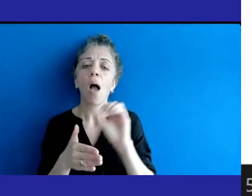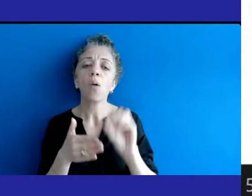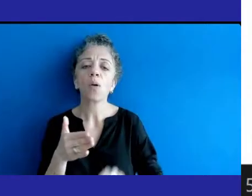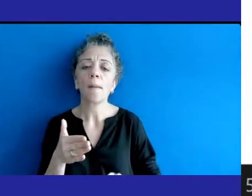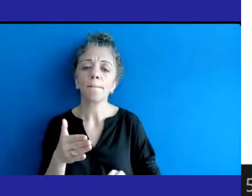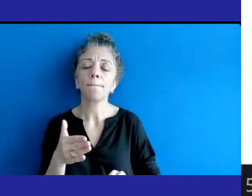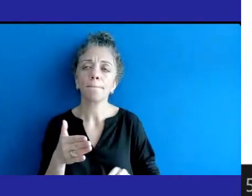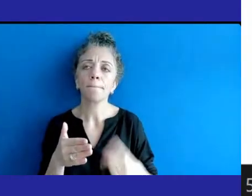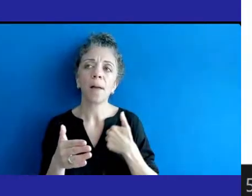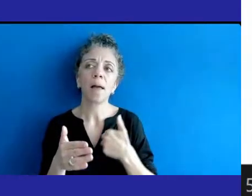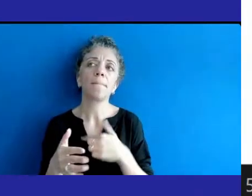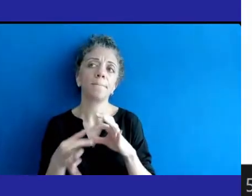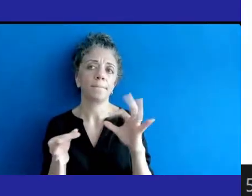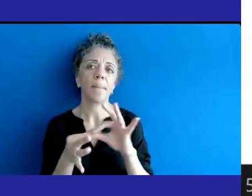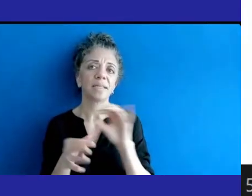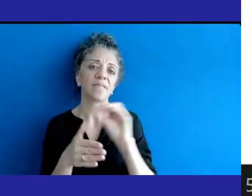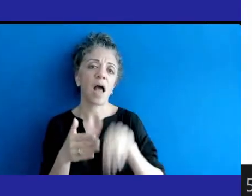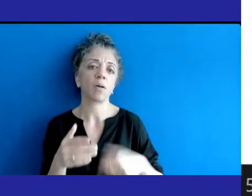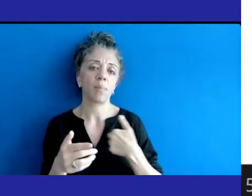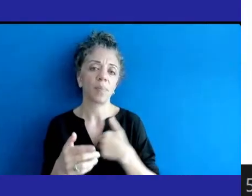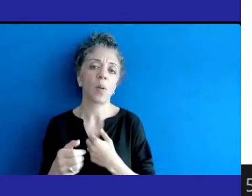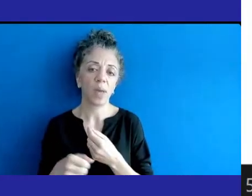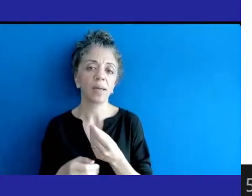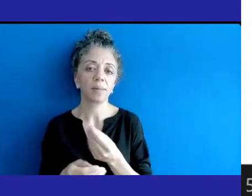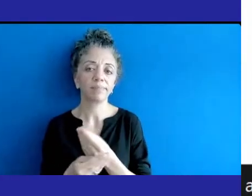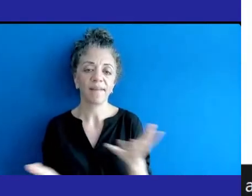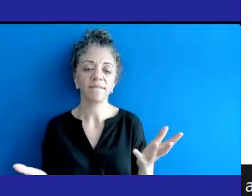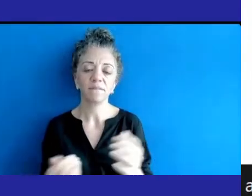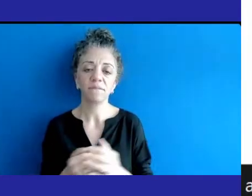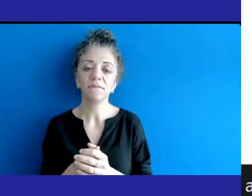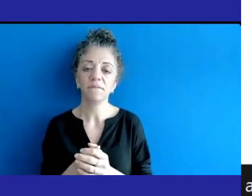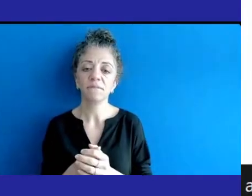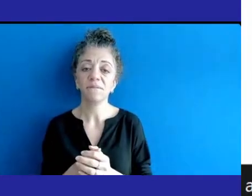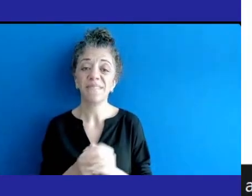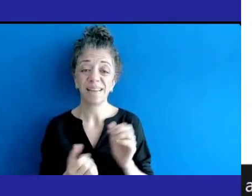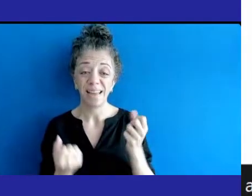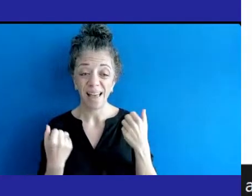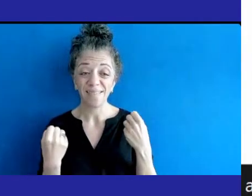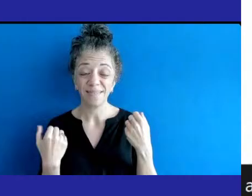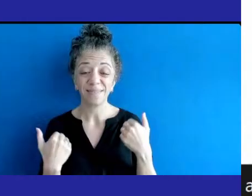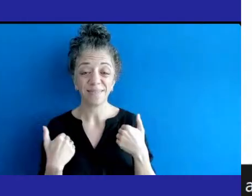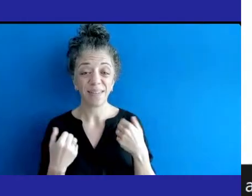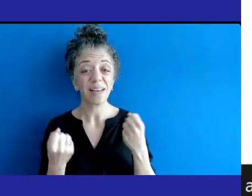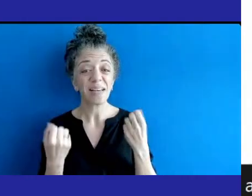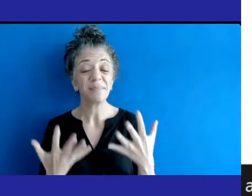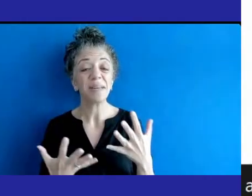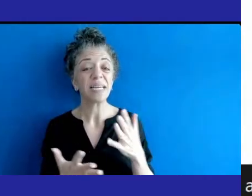much more centralized. Previously, there was a lot of different areas doing a lot of outbound